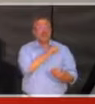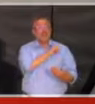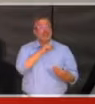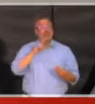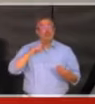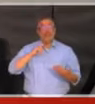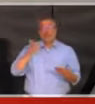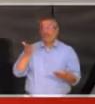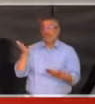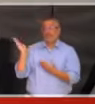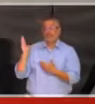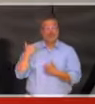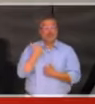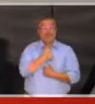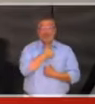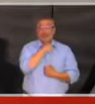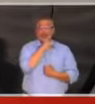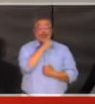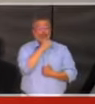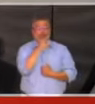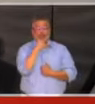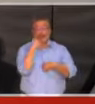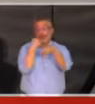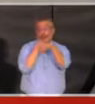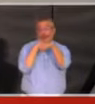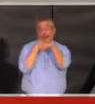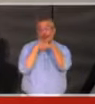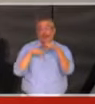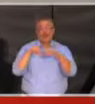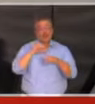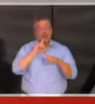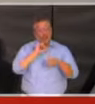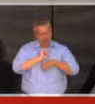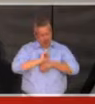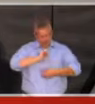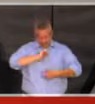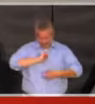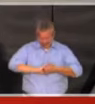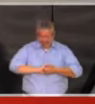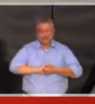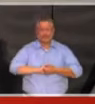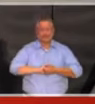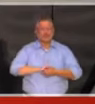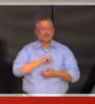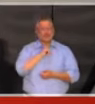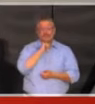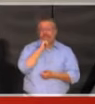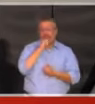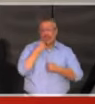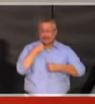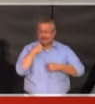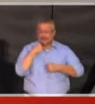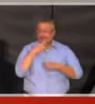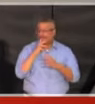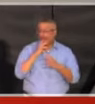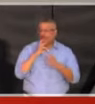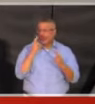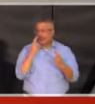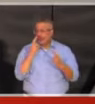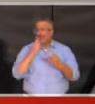leaders. We're not sparring with each other. We're working partners. It's not closed fists any longer. It's